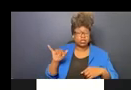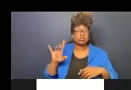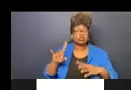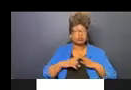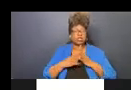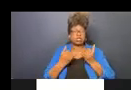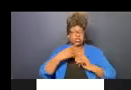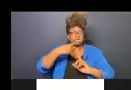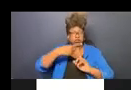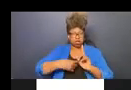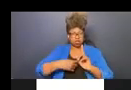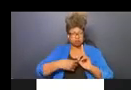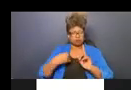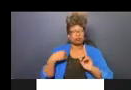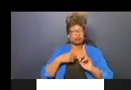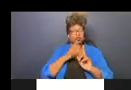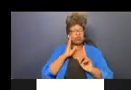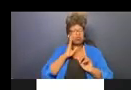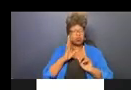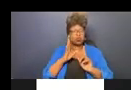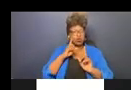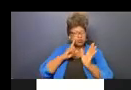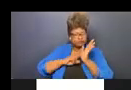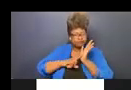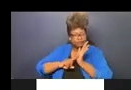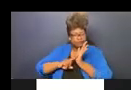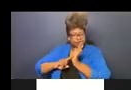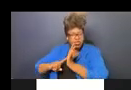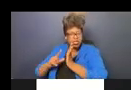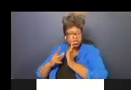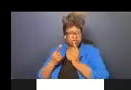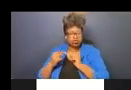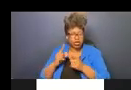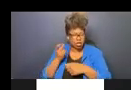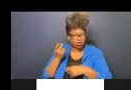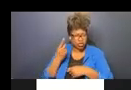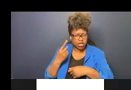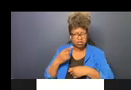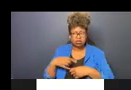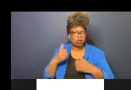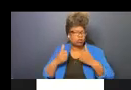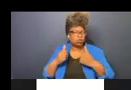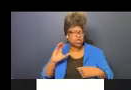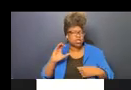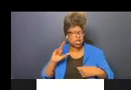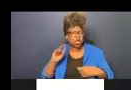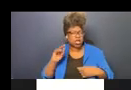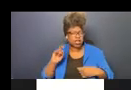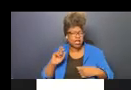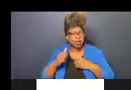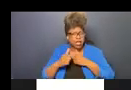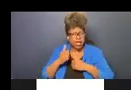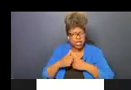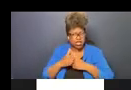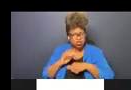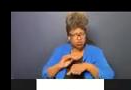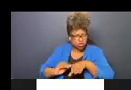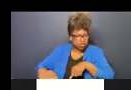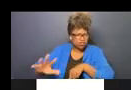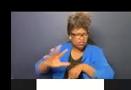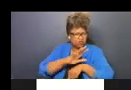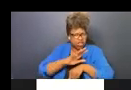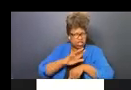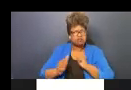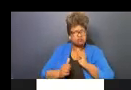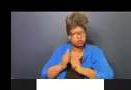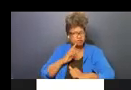month, we are doing an investigation to understand, you know, which climate hazards are most likely to affect the region most severely. What do